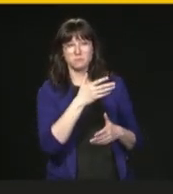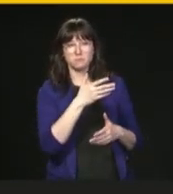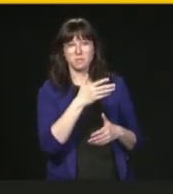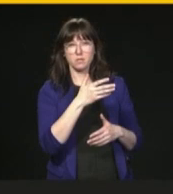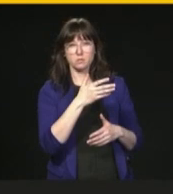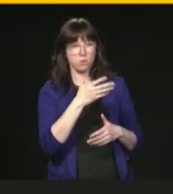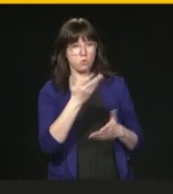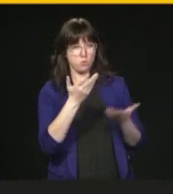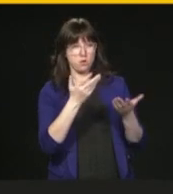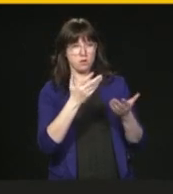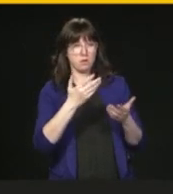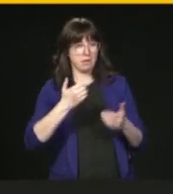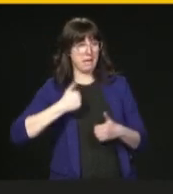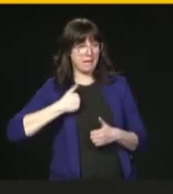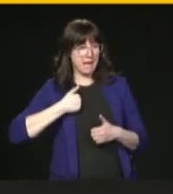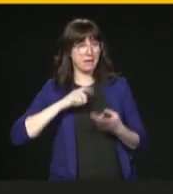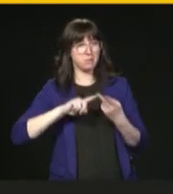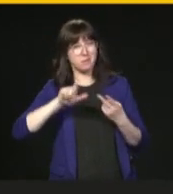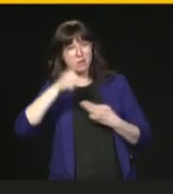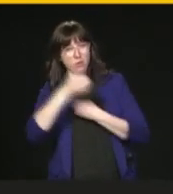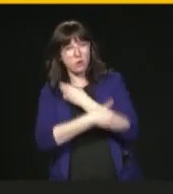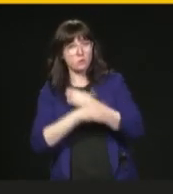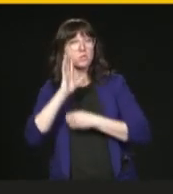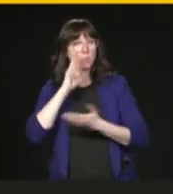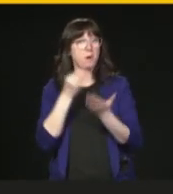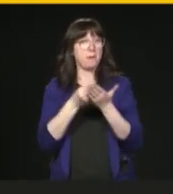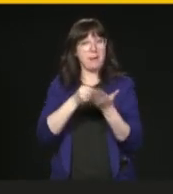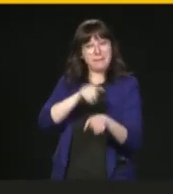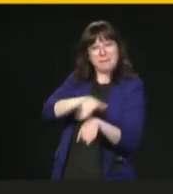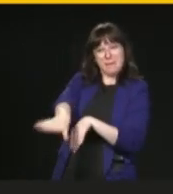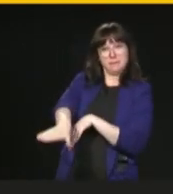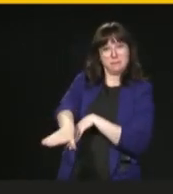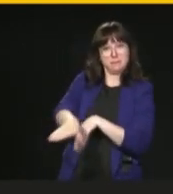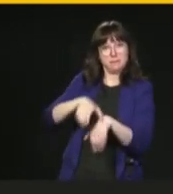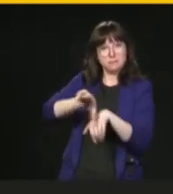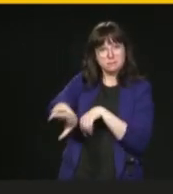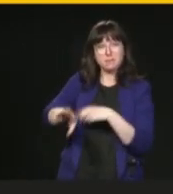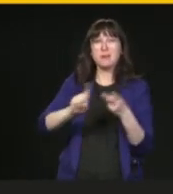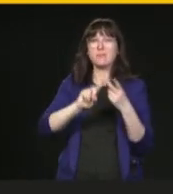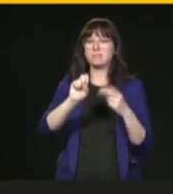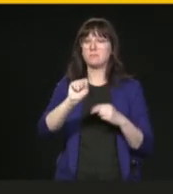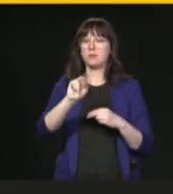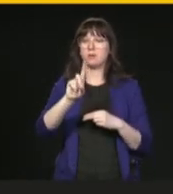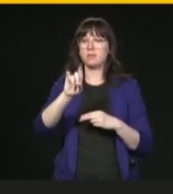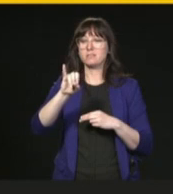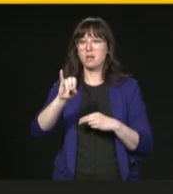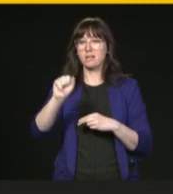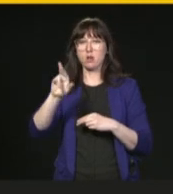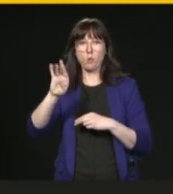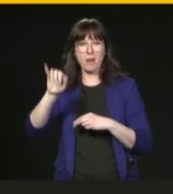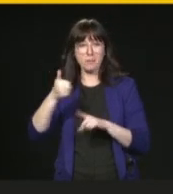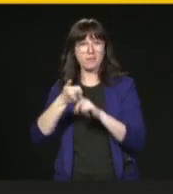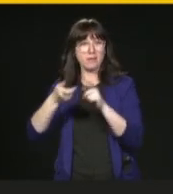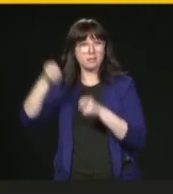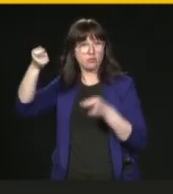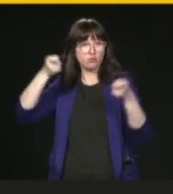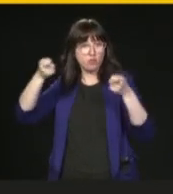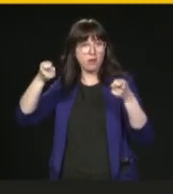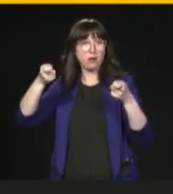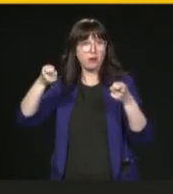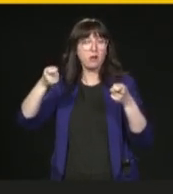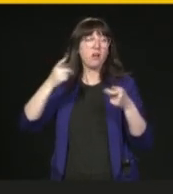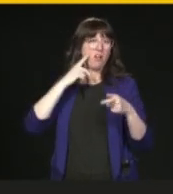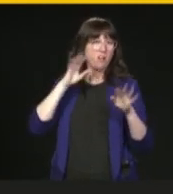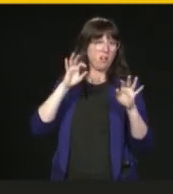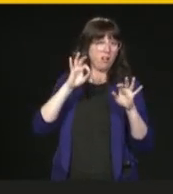was, is Canada and other countries actually sending money? And additionally, Saudi Arabia is the chair of the G20. Did the price war